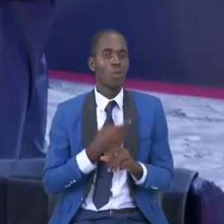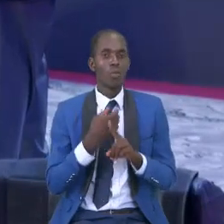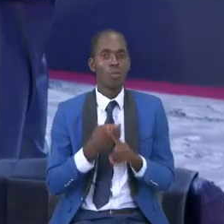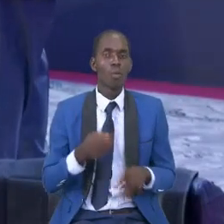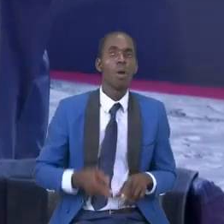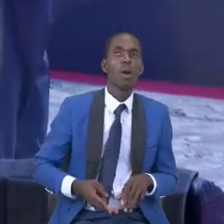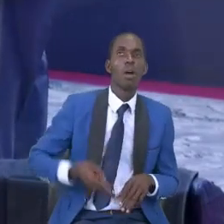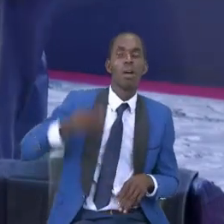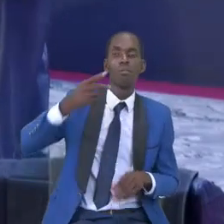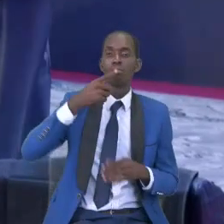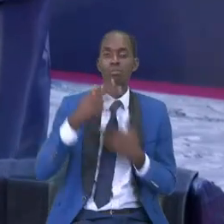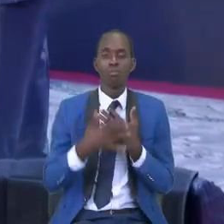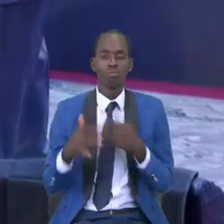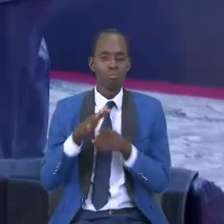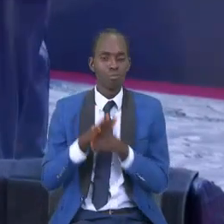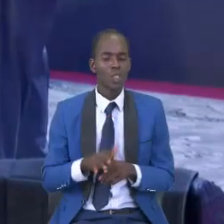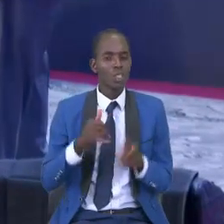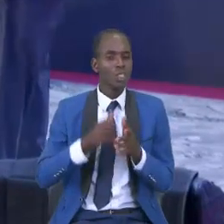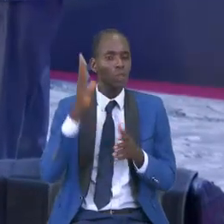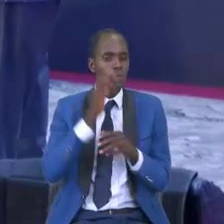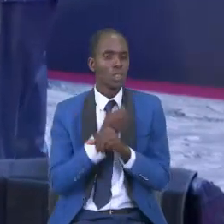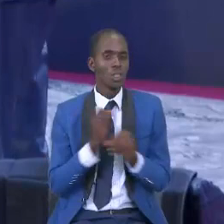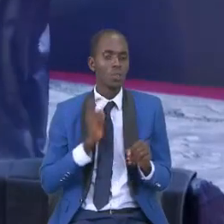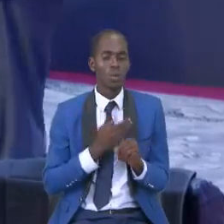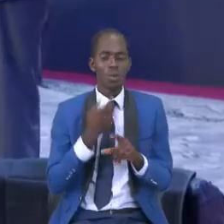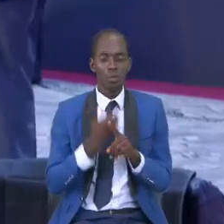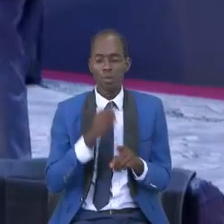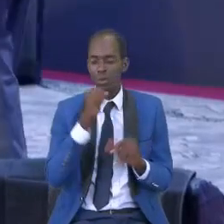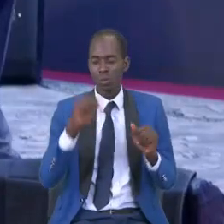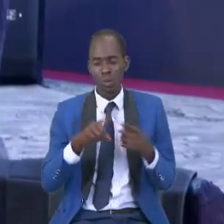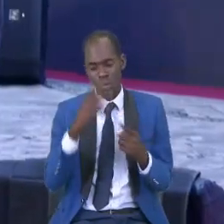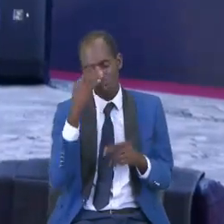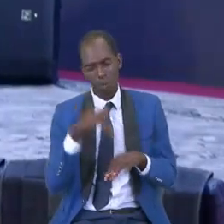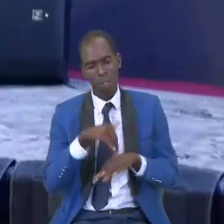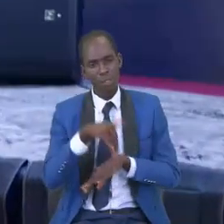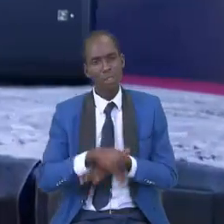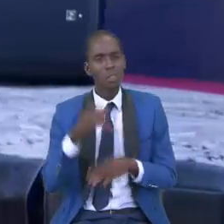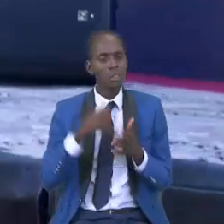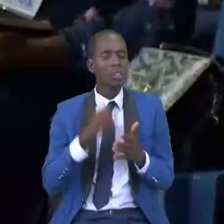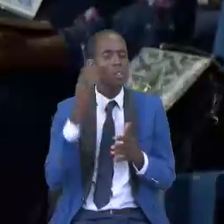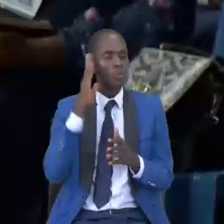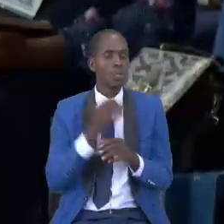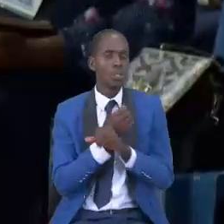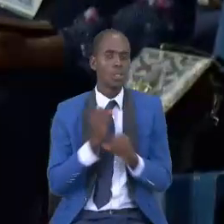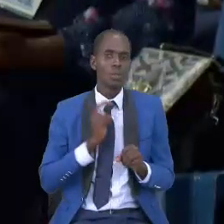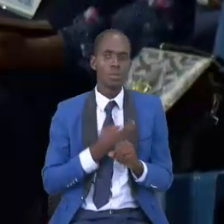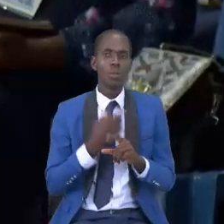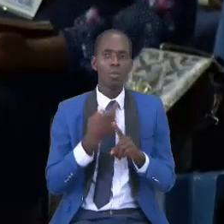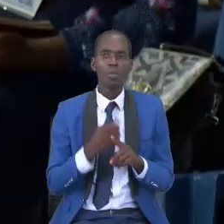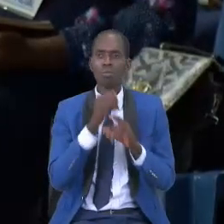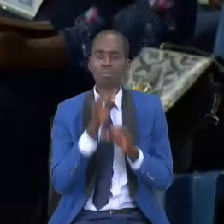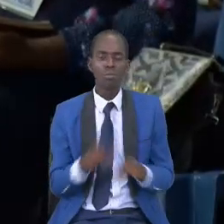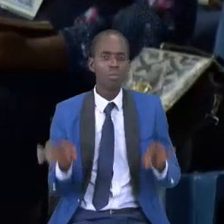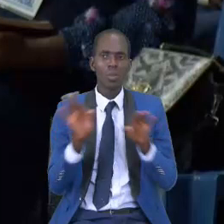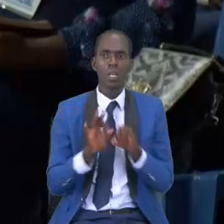us from unnecessary heart problem. It will save us from heart failure. It is when we